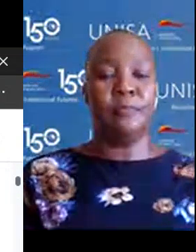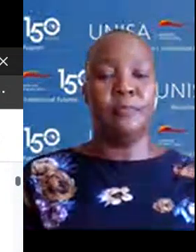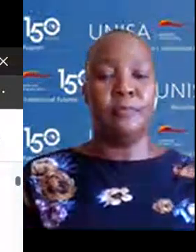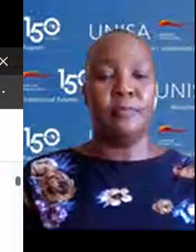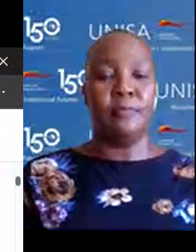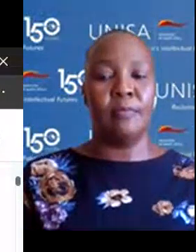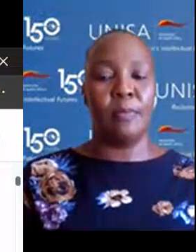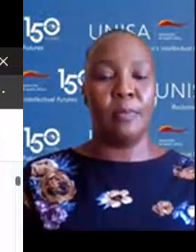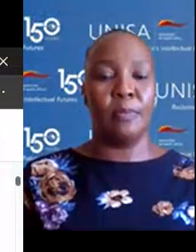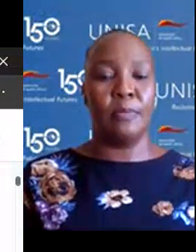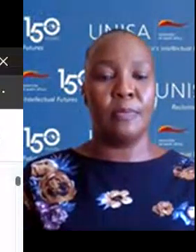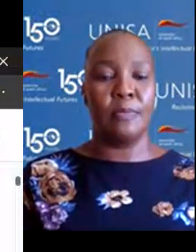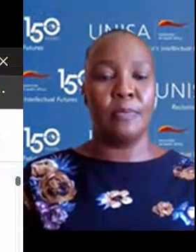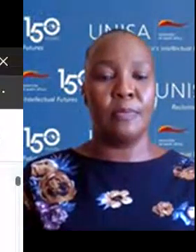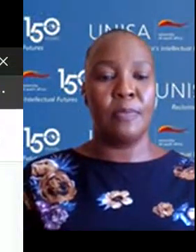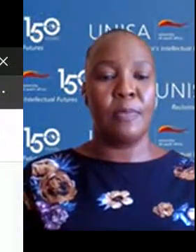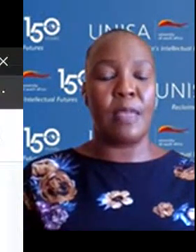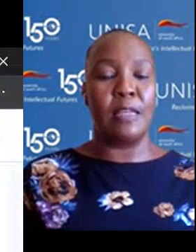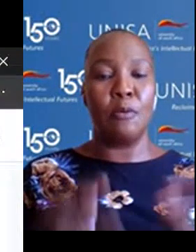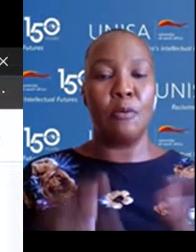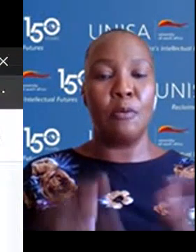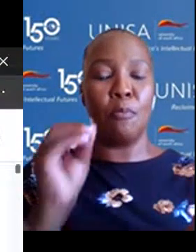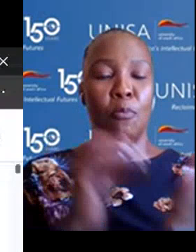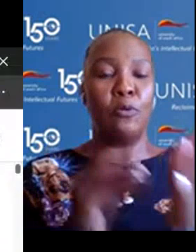Okay, so there it is. And then you can say post to forum.